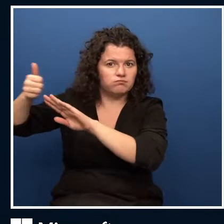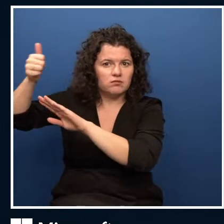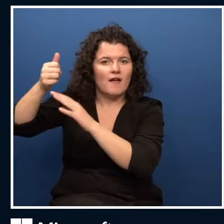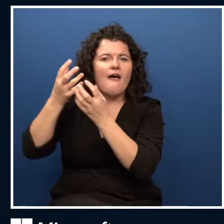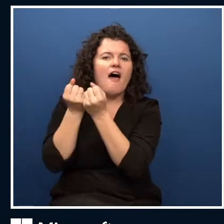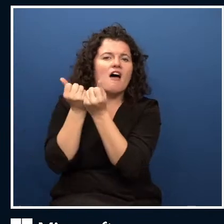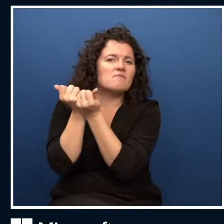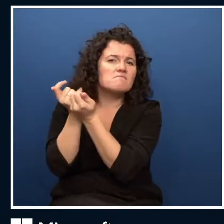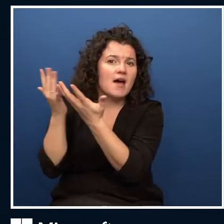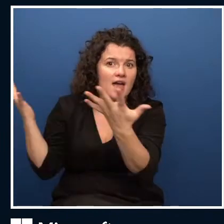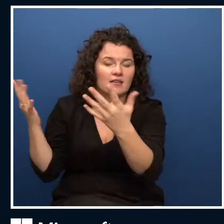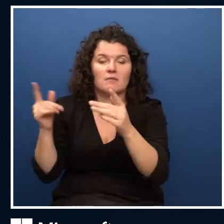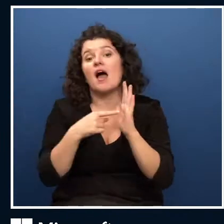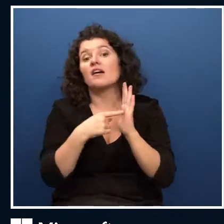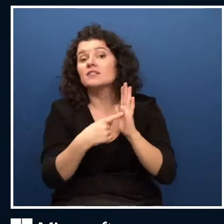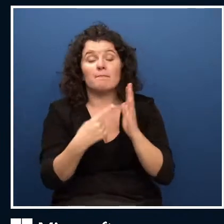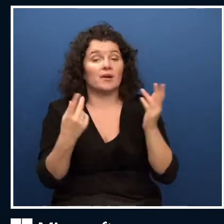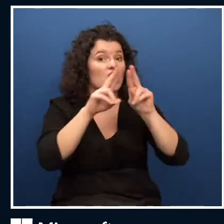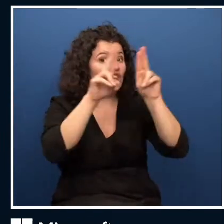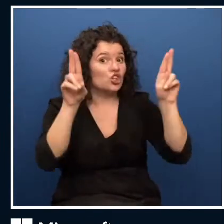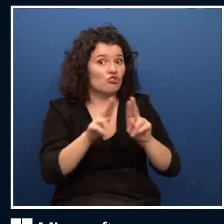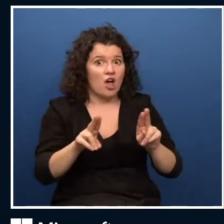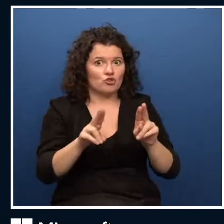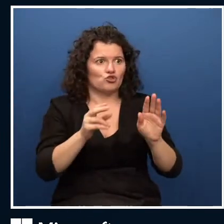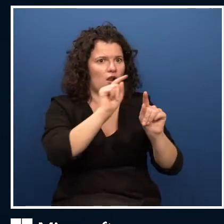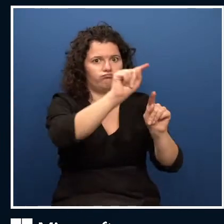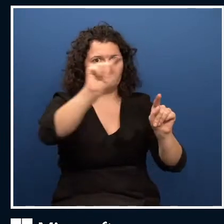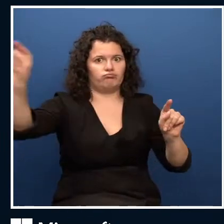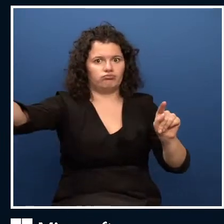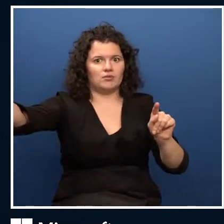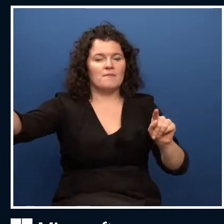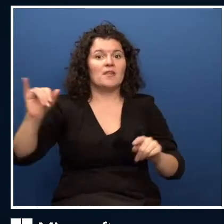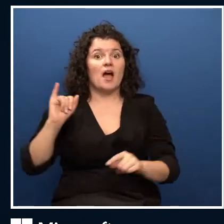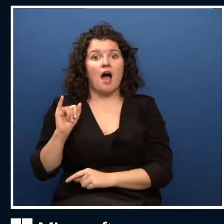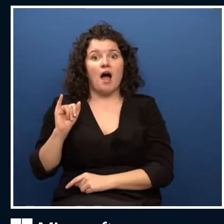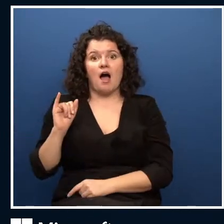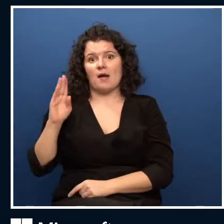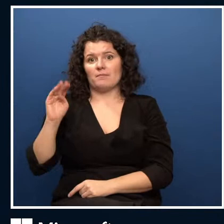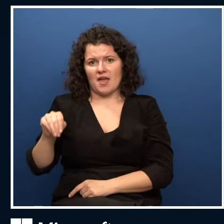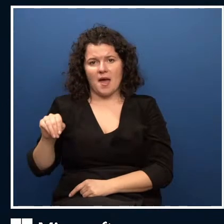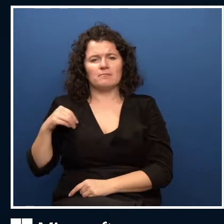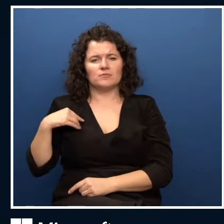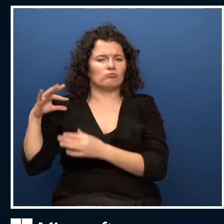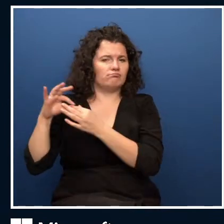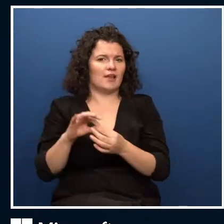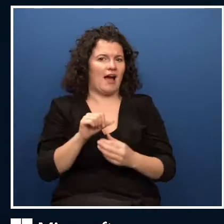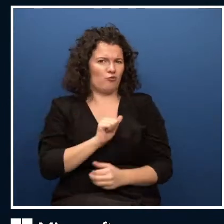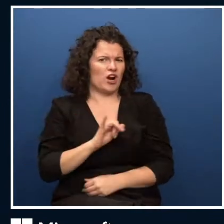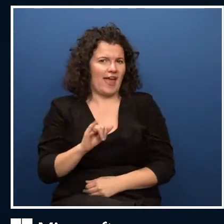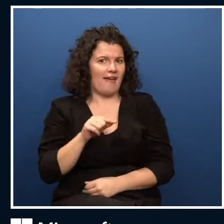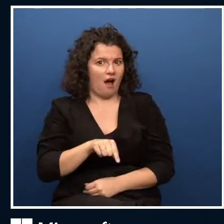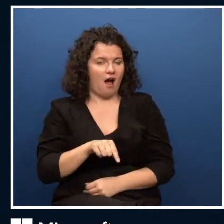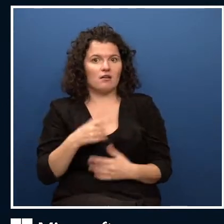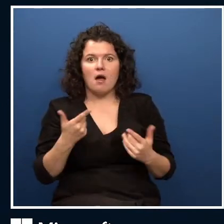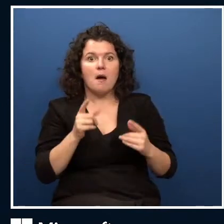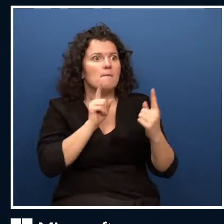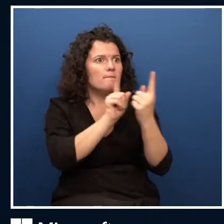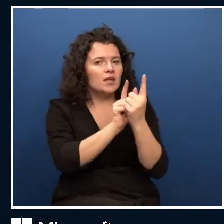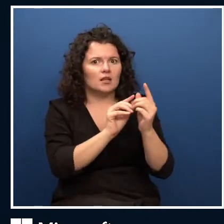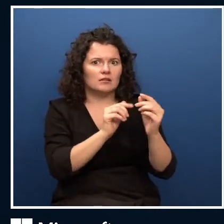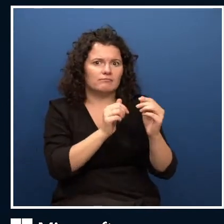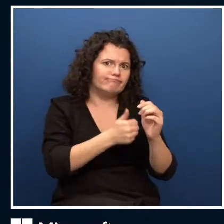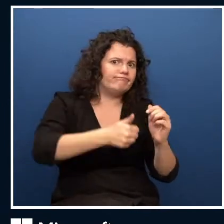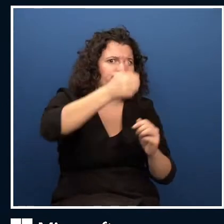clients, and my career in AI has been really fantastic. Yeah. Awesome. Thank you. Yeah, that's